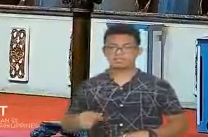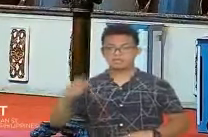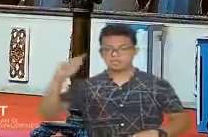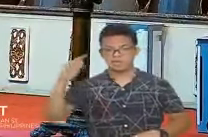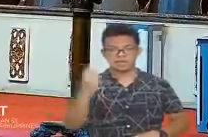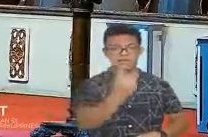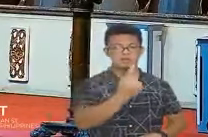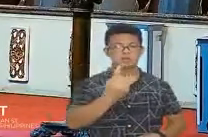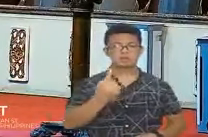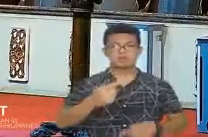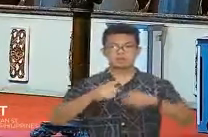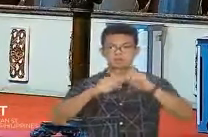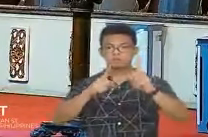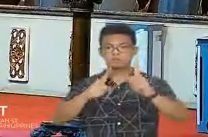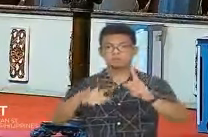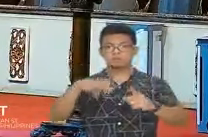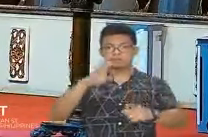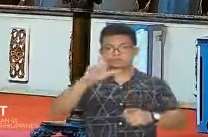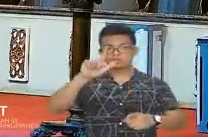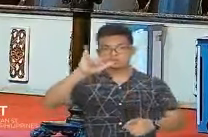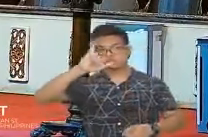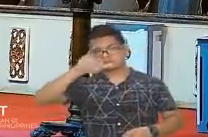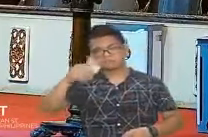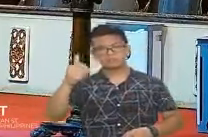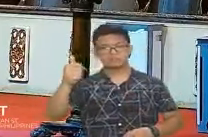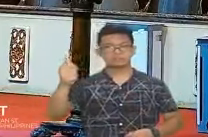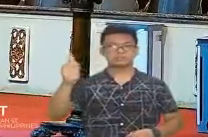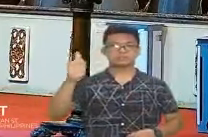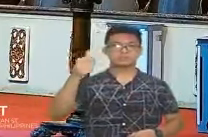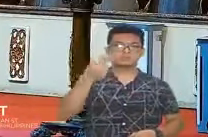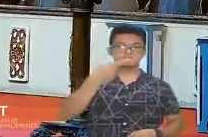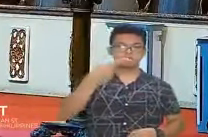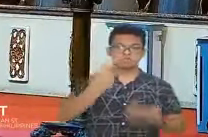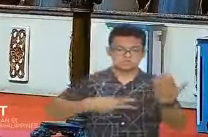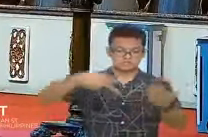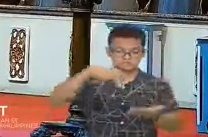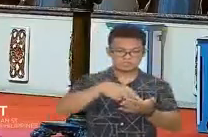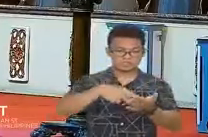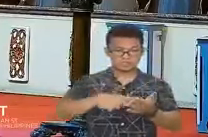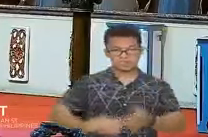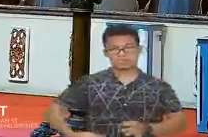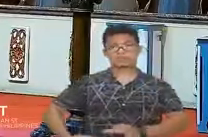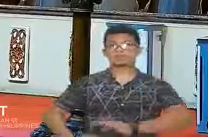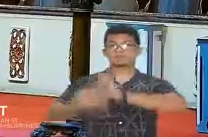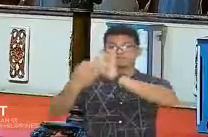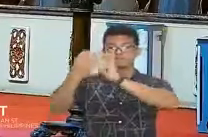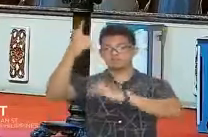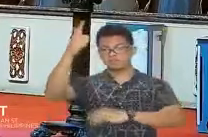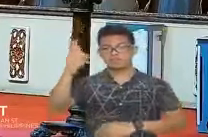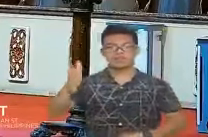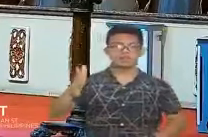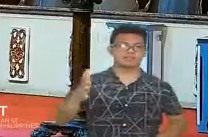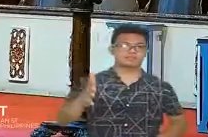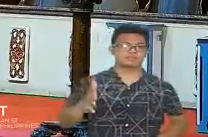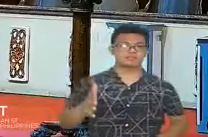I stand before God. I stand before God.